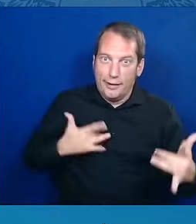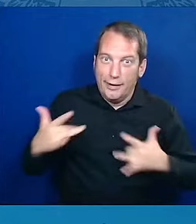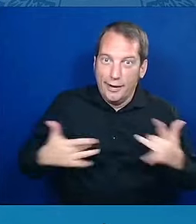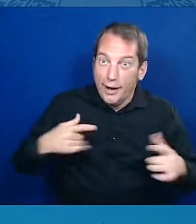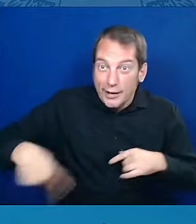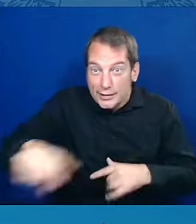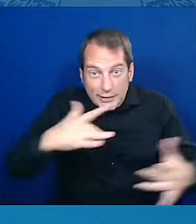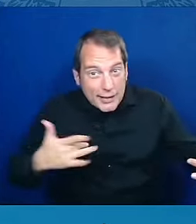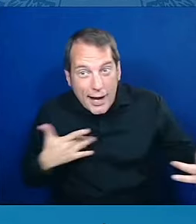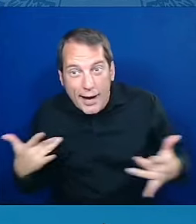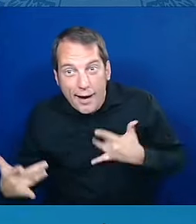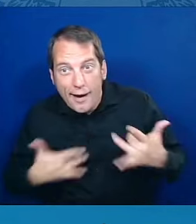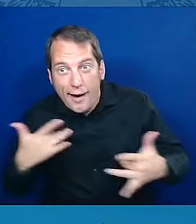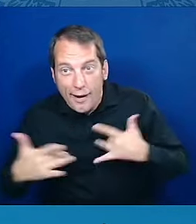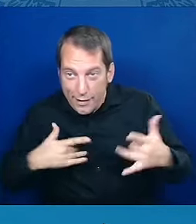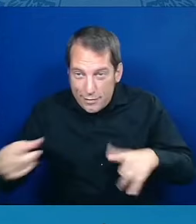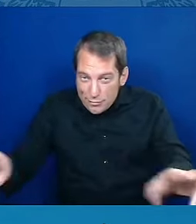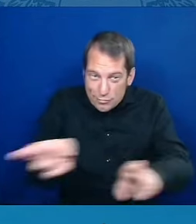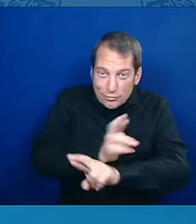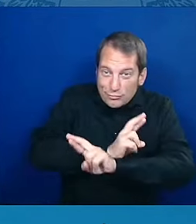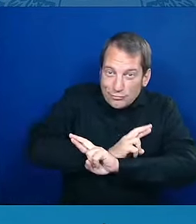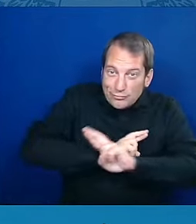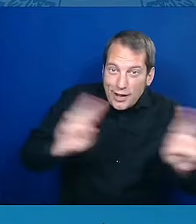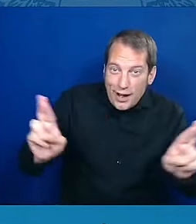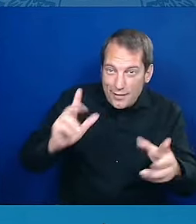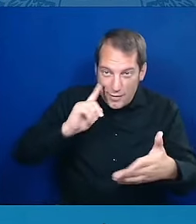the next president of the United States?